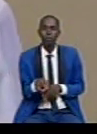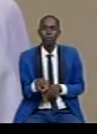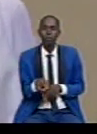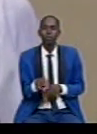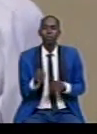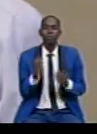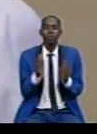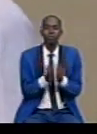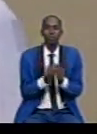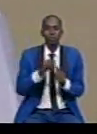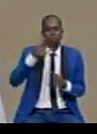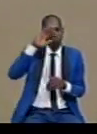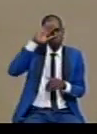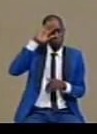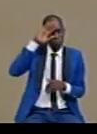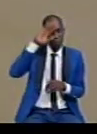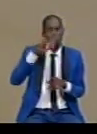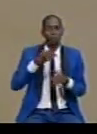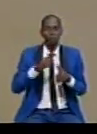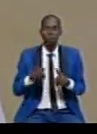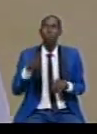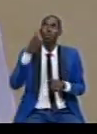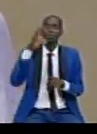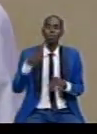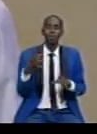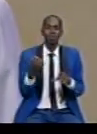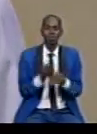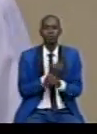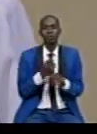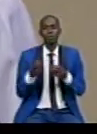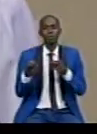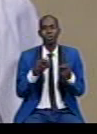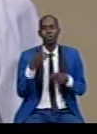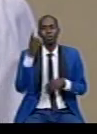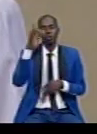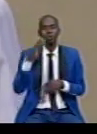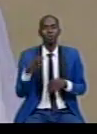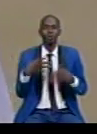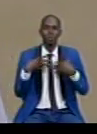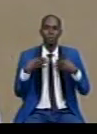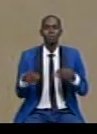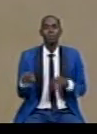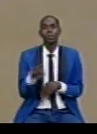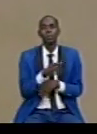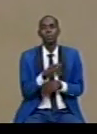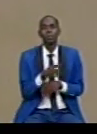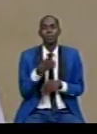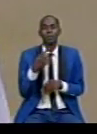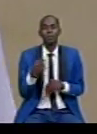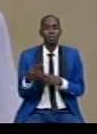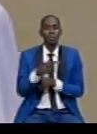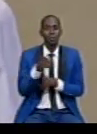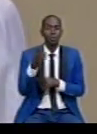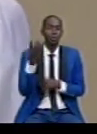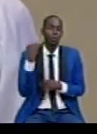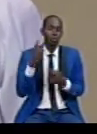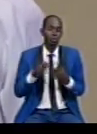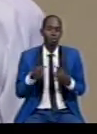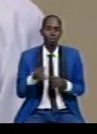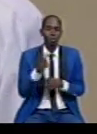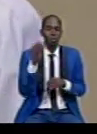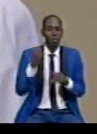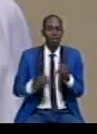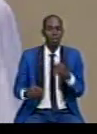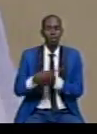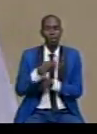Again, God took control and God healed them. The day I was to travel was the last day of